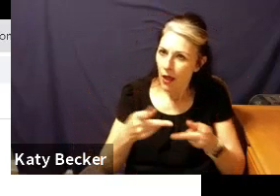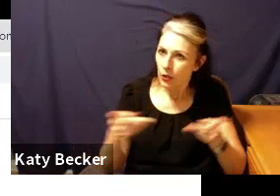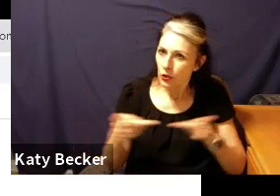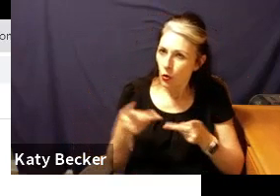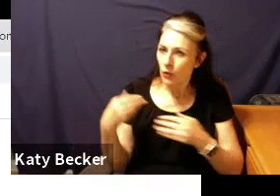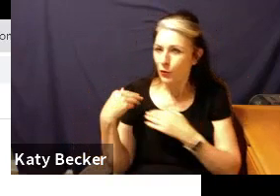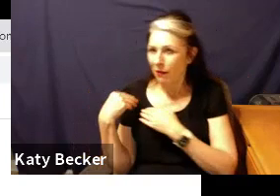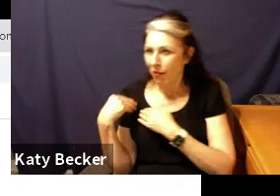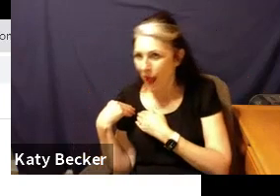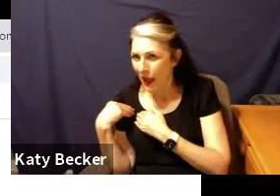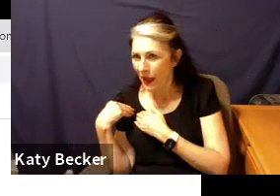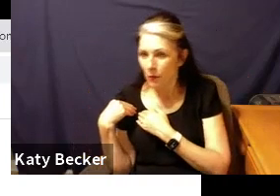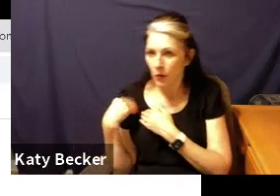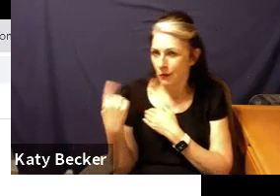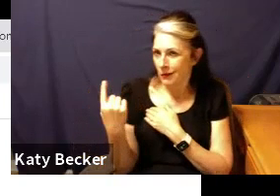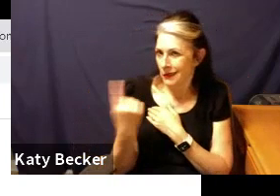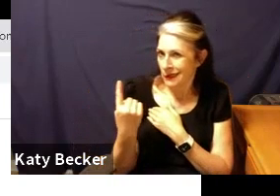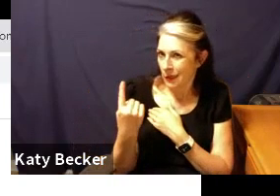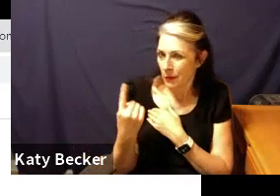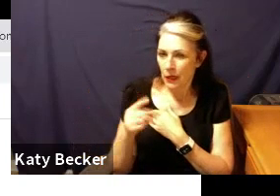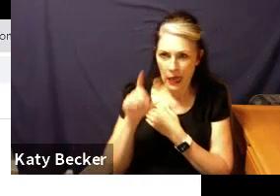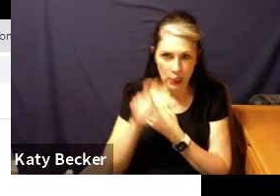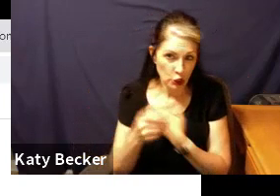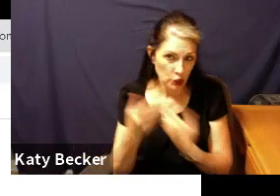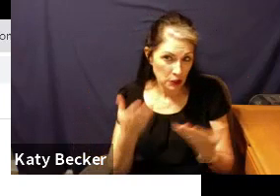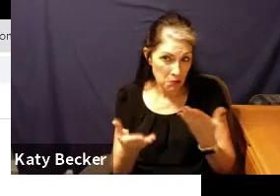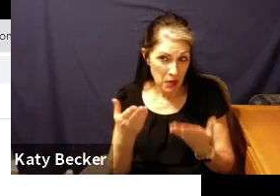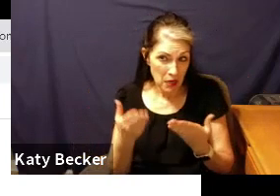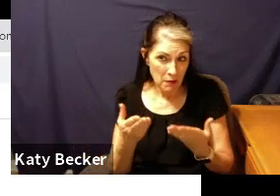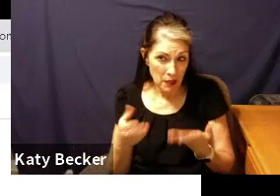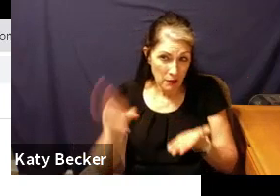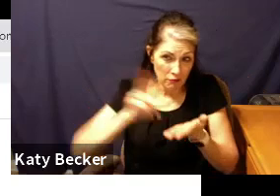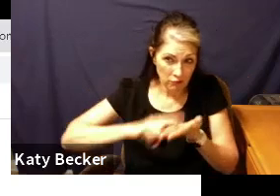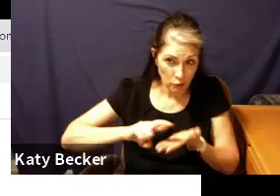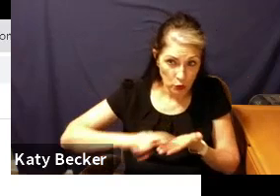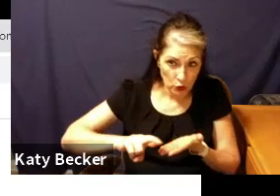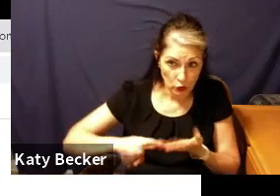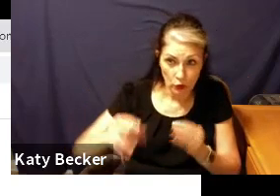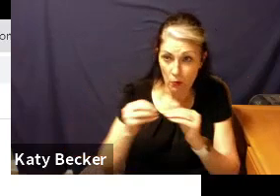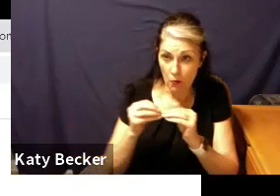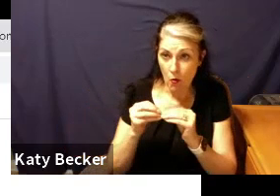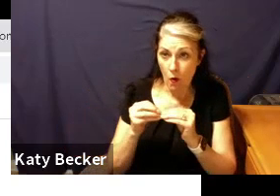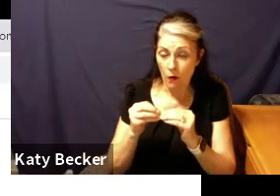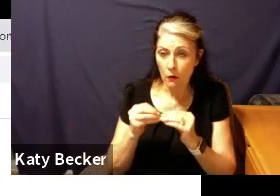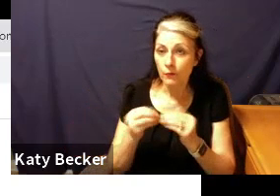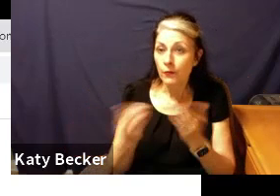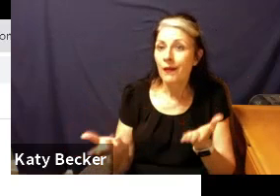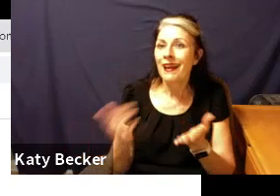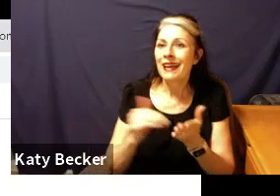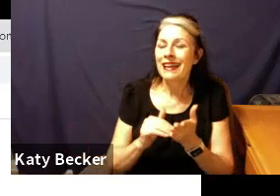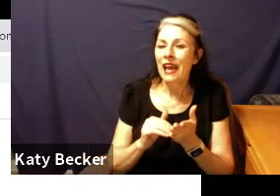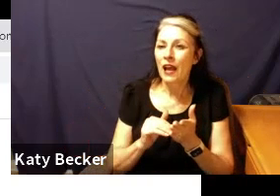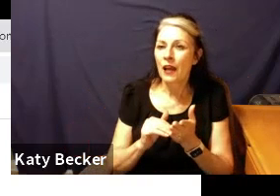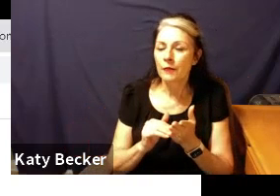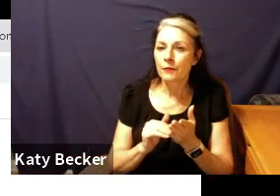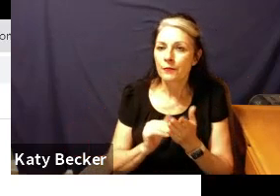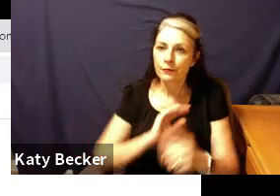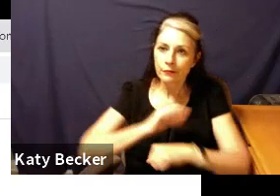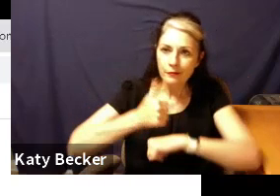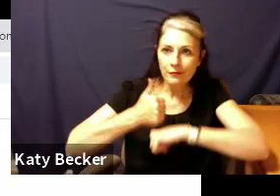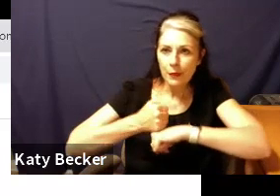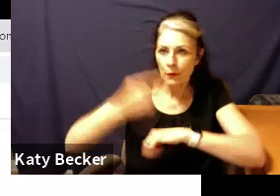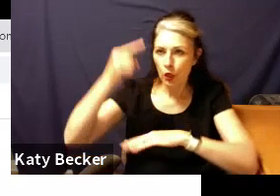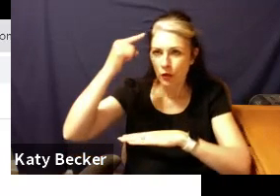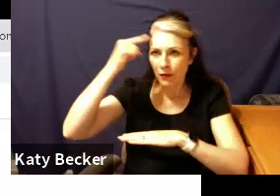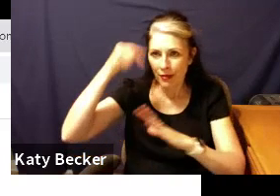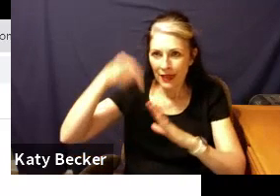reliable source? Is this something that I should maybe look into a little bit further? So again, it's building those critical thinking